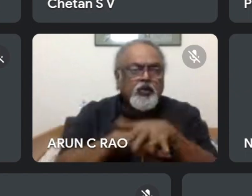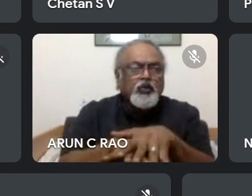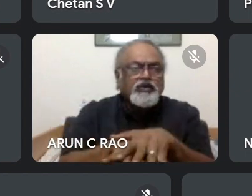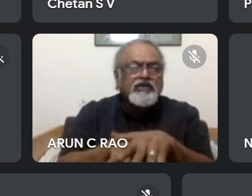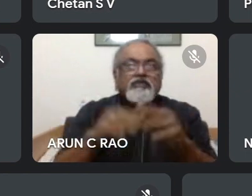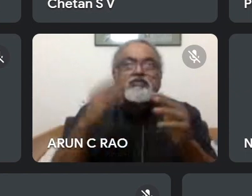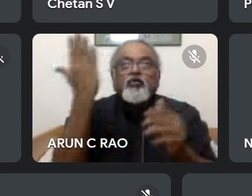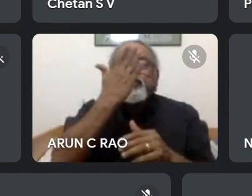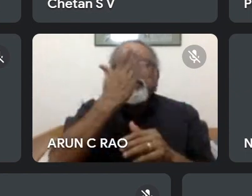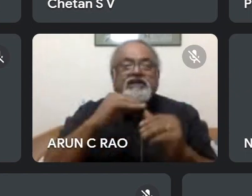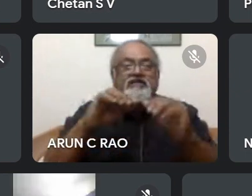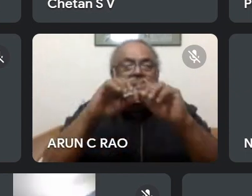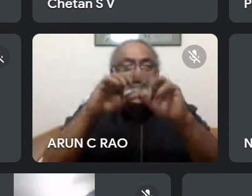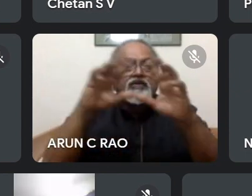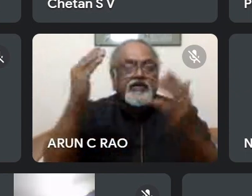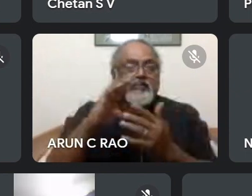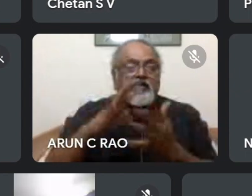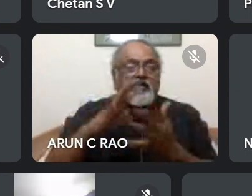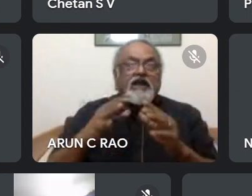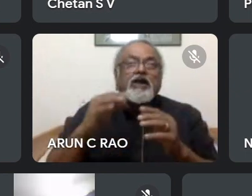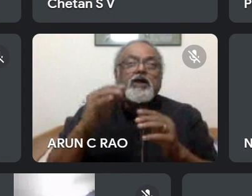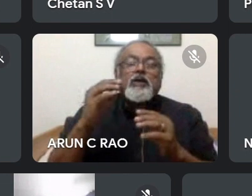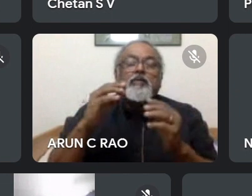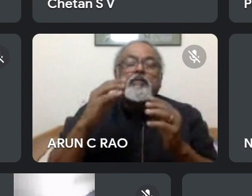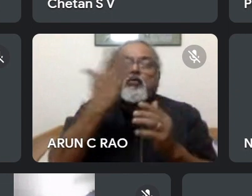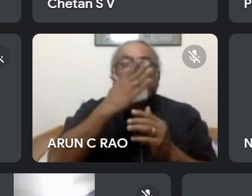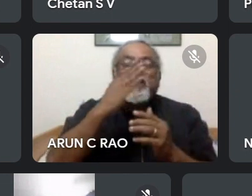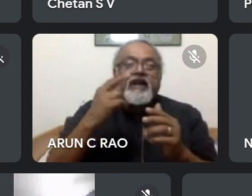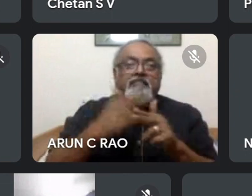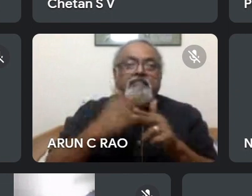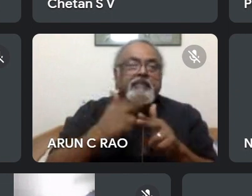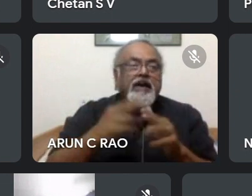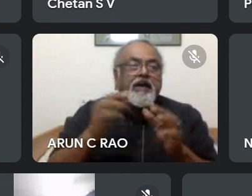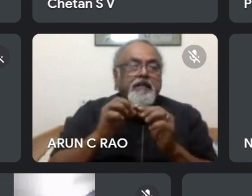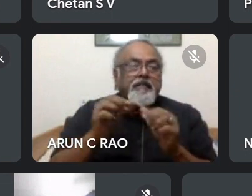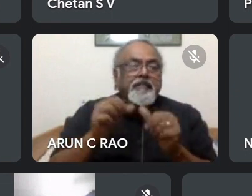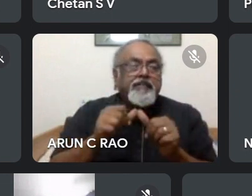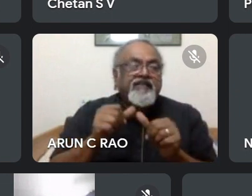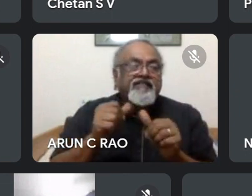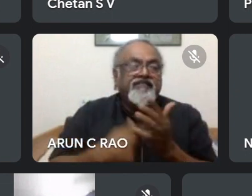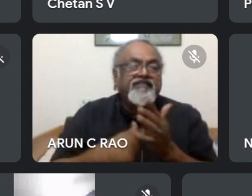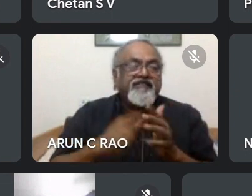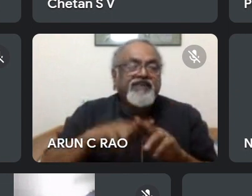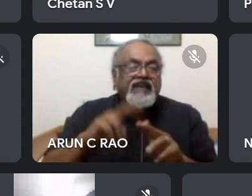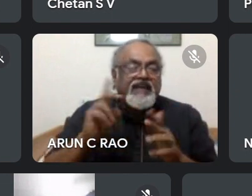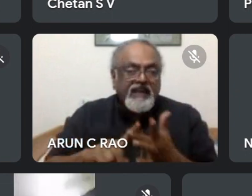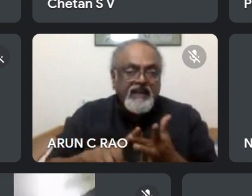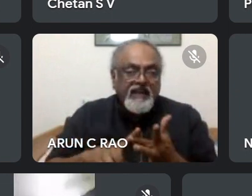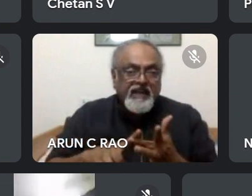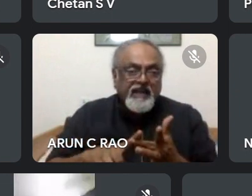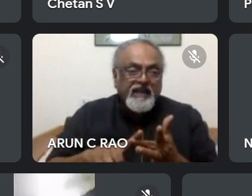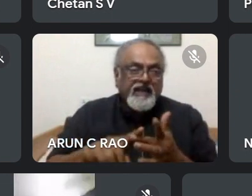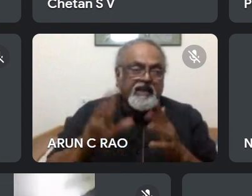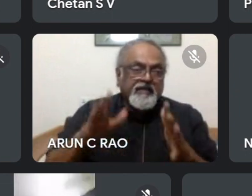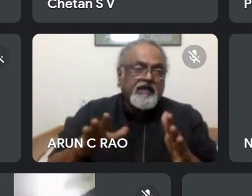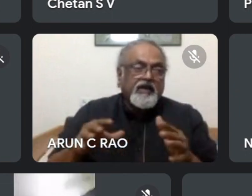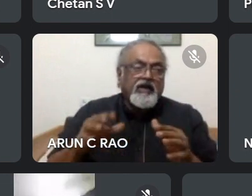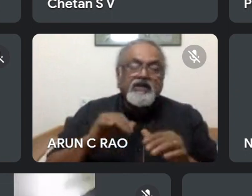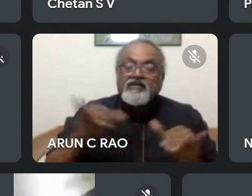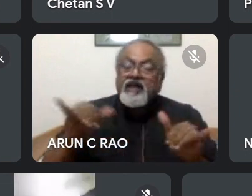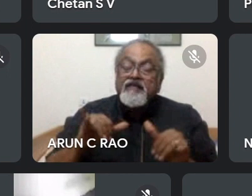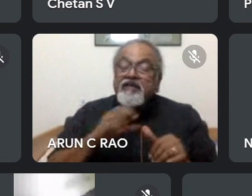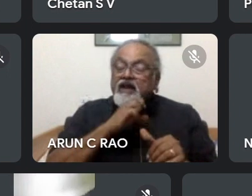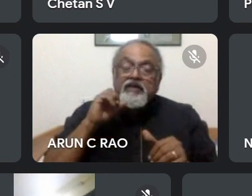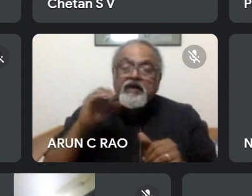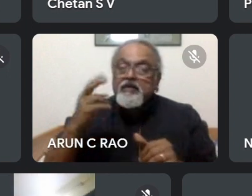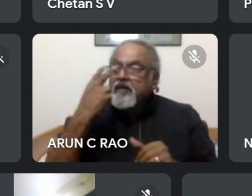screening, where we played the movie Barfi. And there were a few people, I mean, we again had candidates from Enable India who were